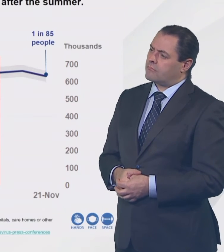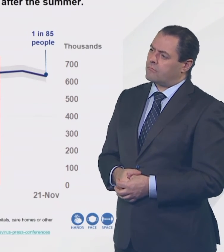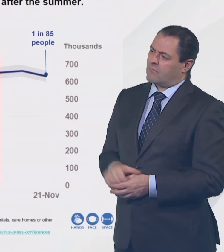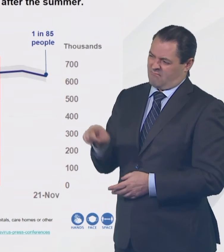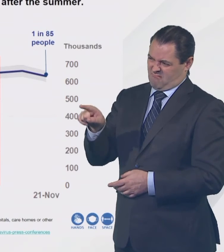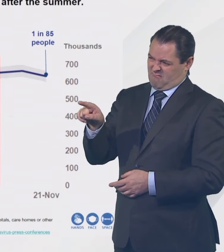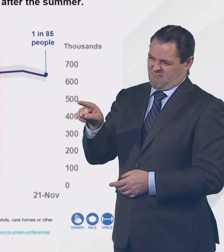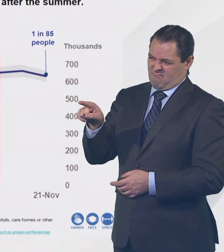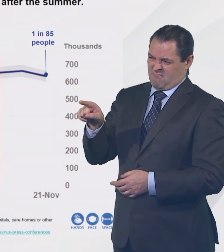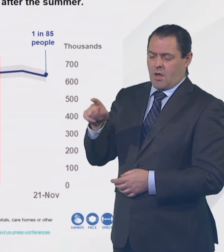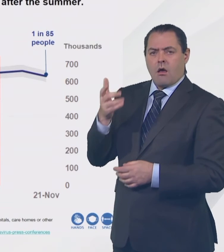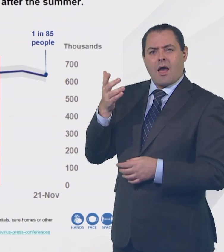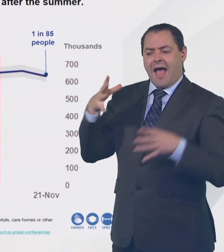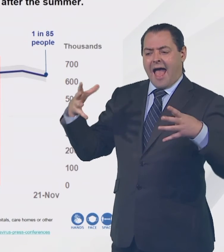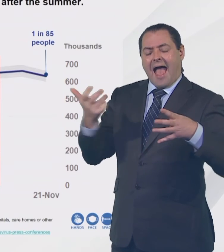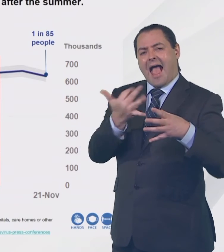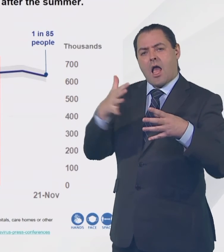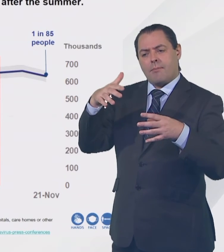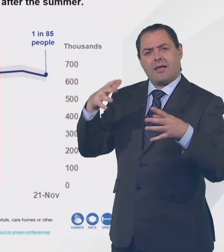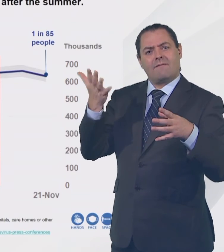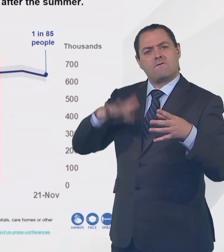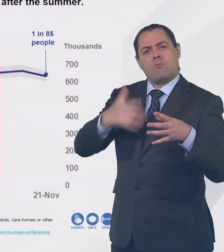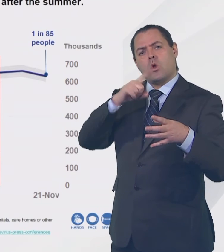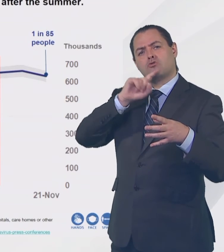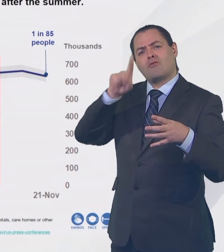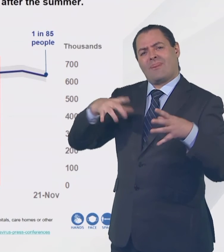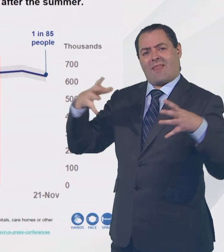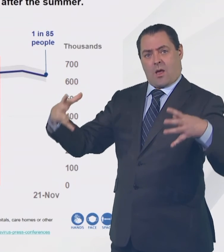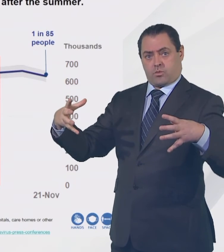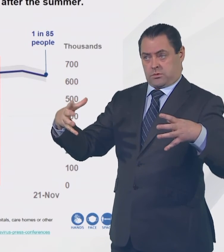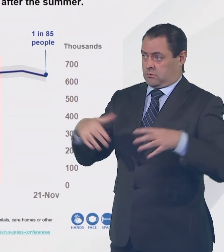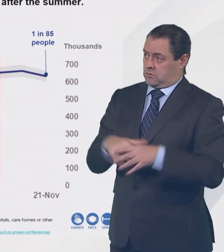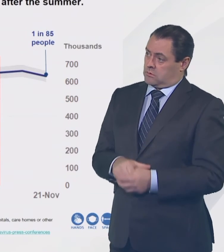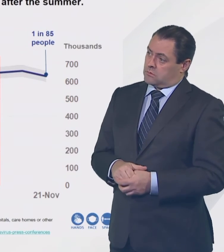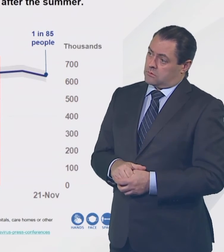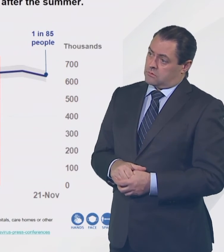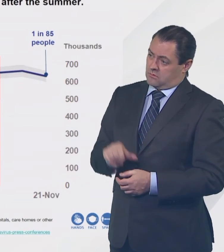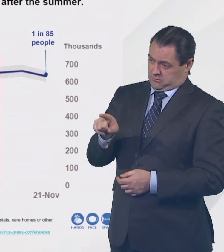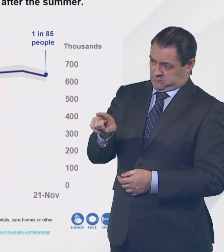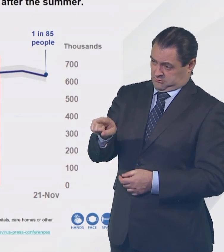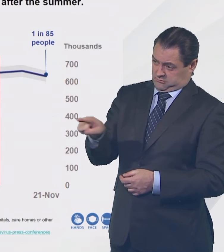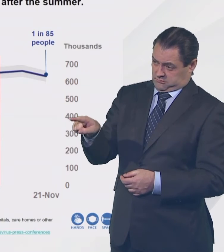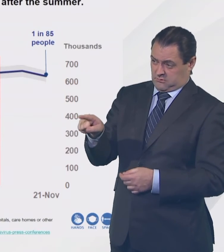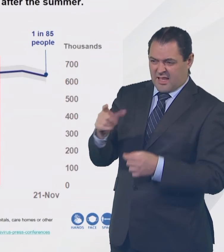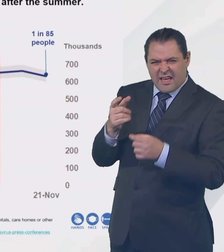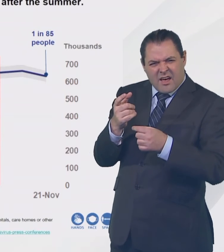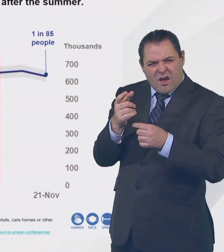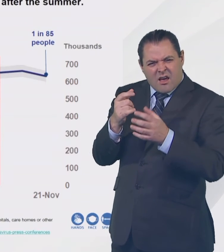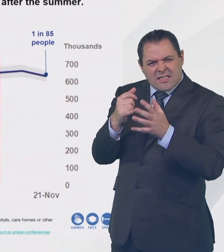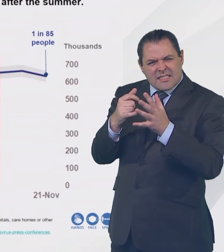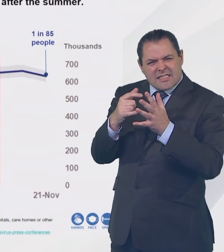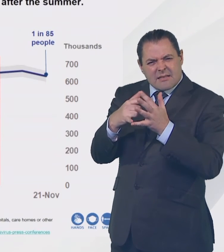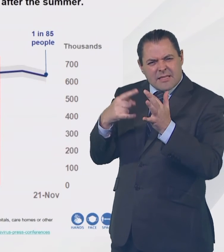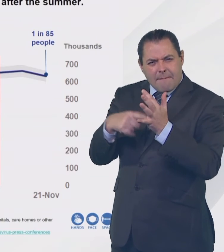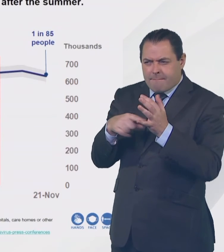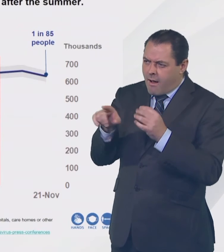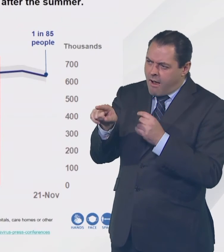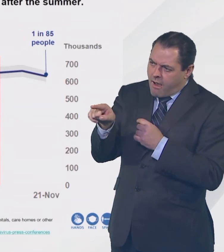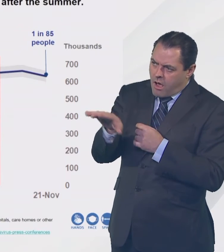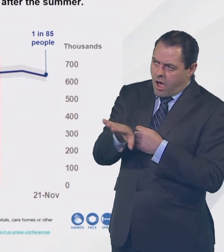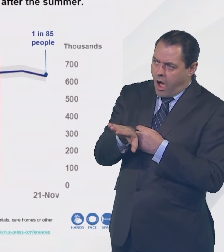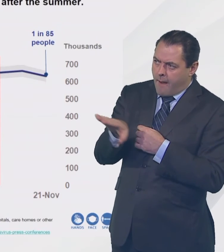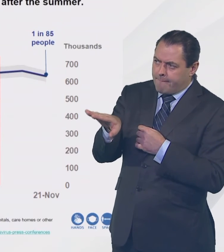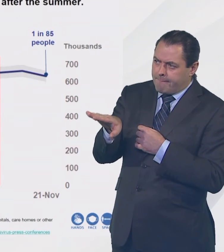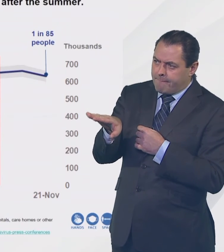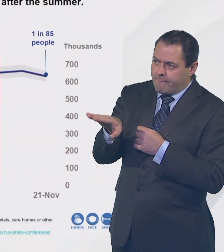cases, and they're shown in hundreds of thousands, started to increase in September and the end of August and September. And you'll see a